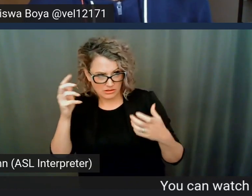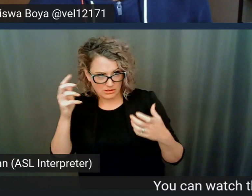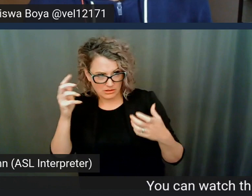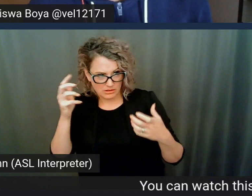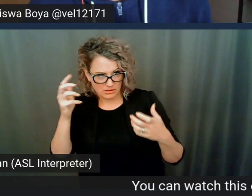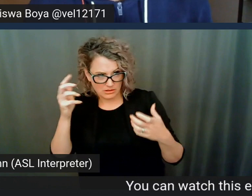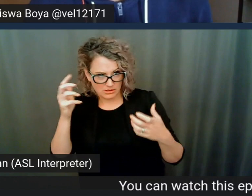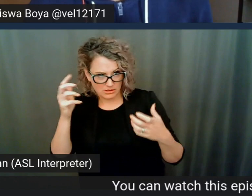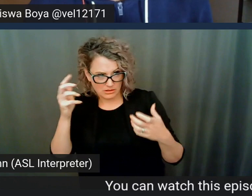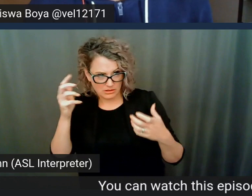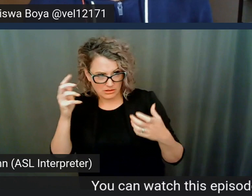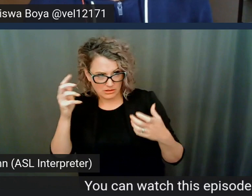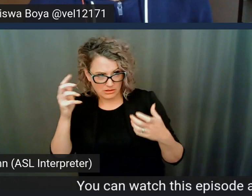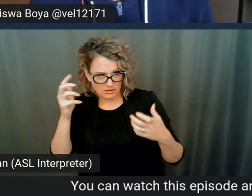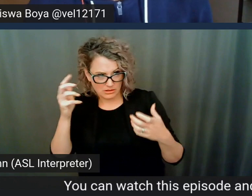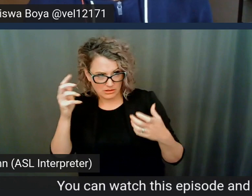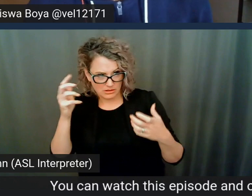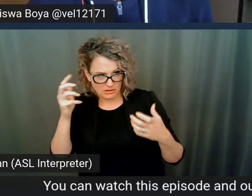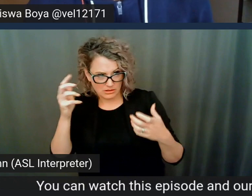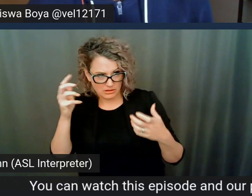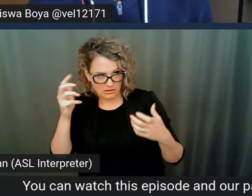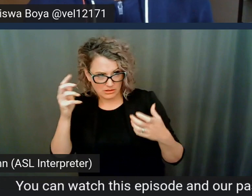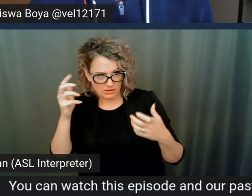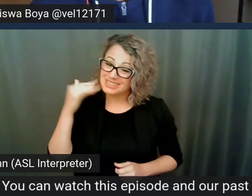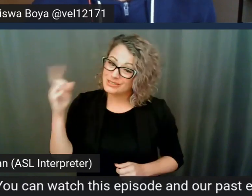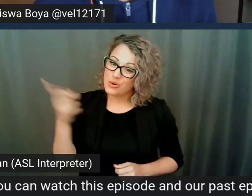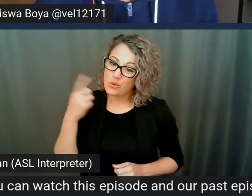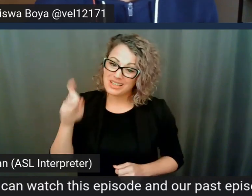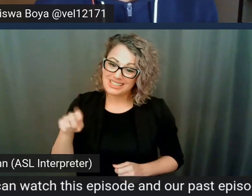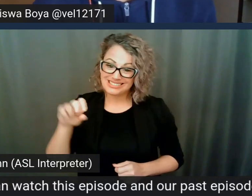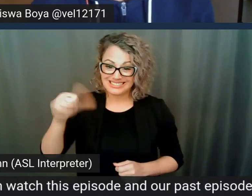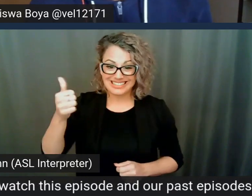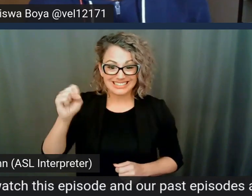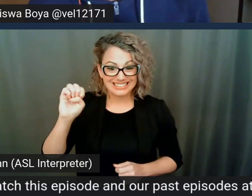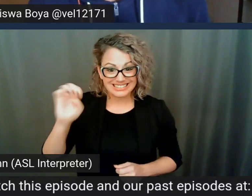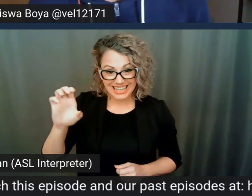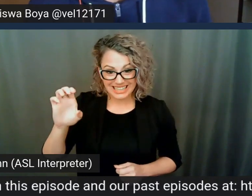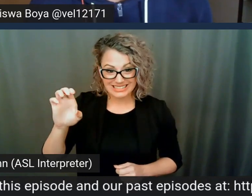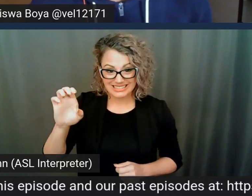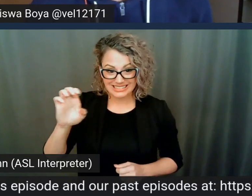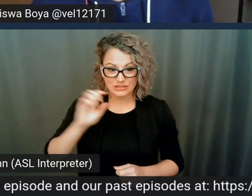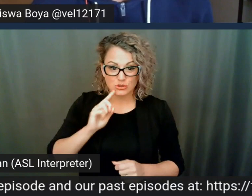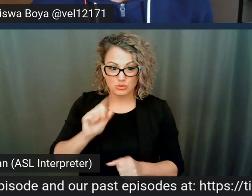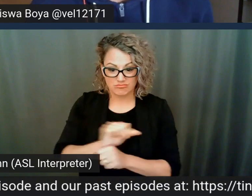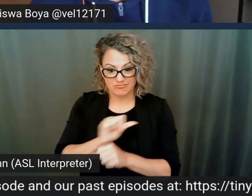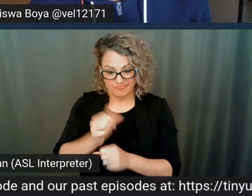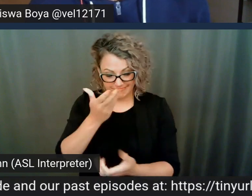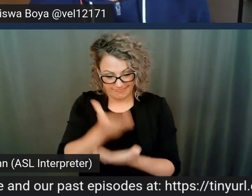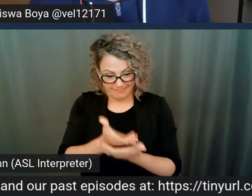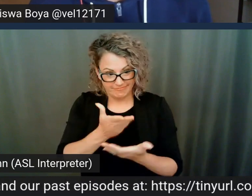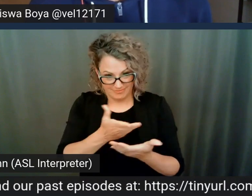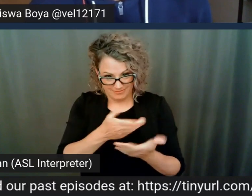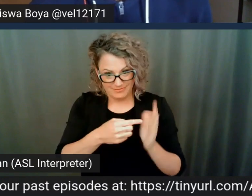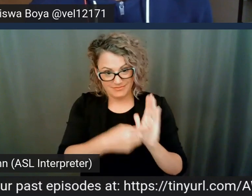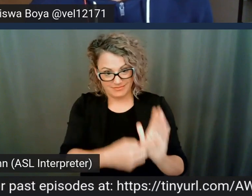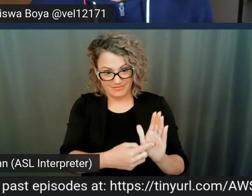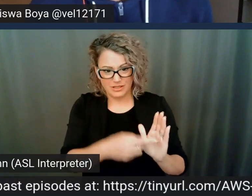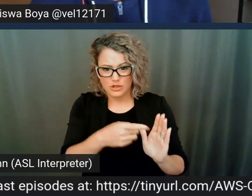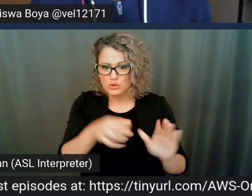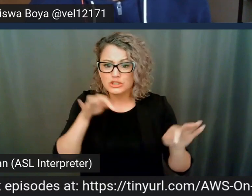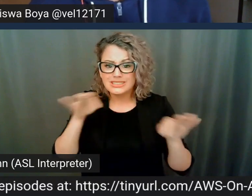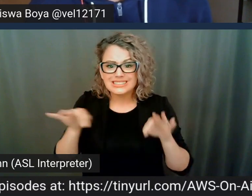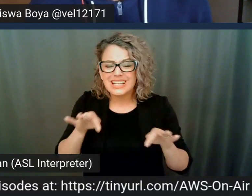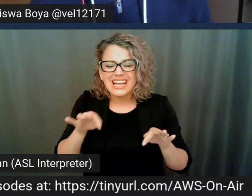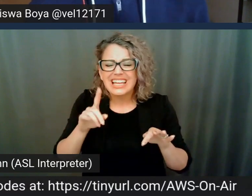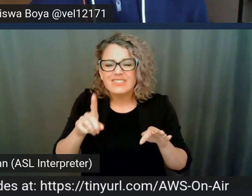And because it only needs 10 seconds to authenticate, even by the simple step of you explaining why you want